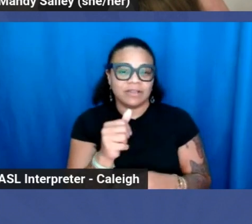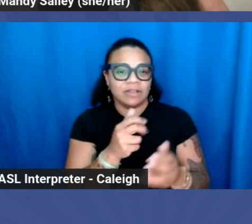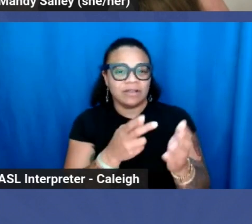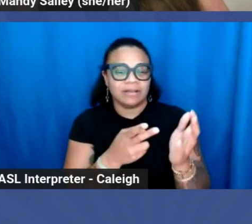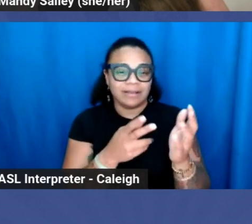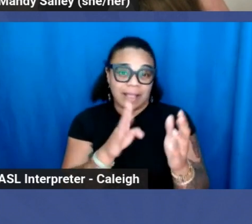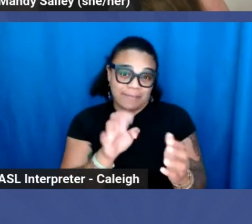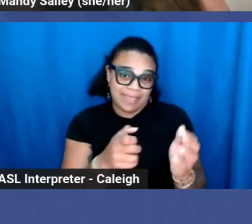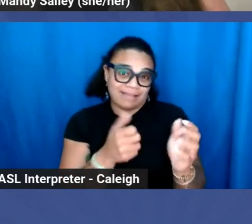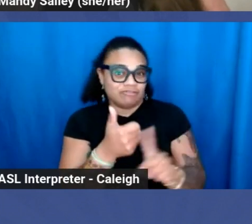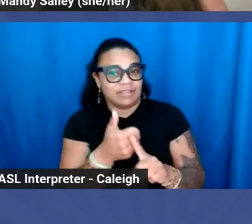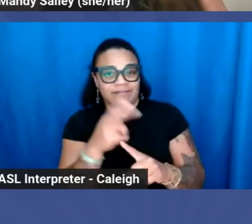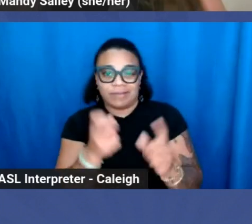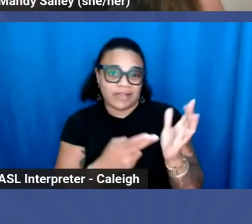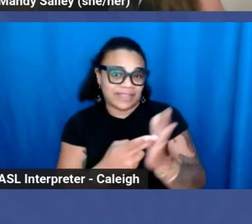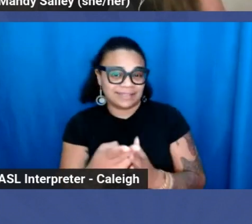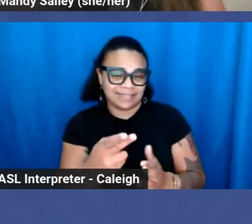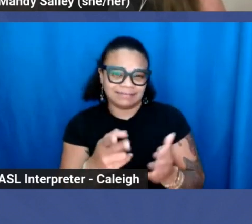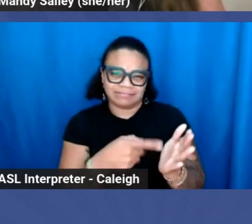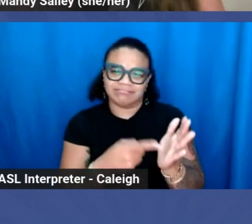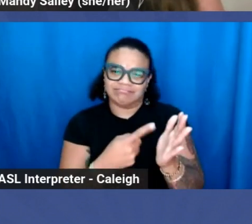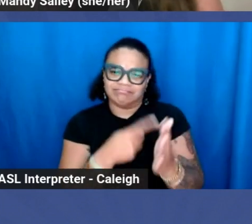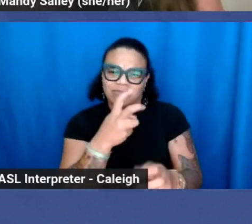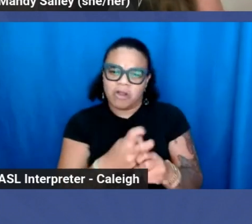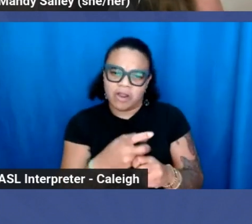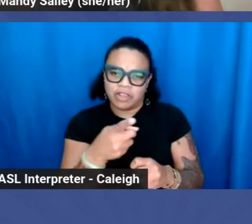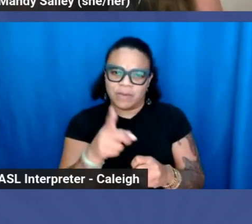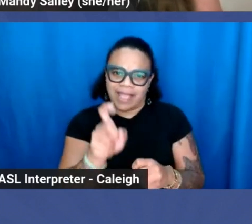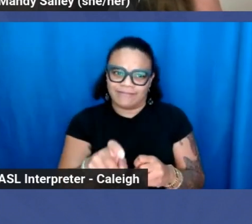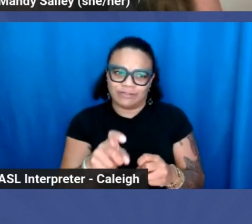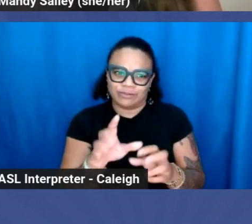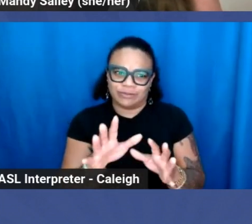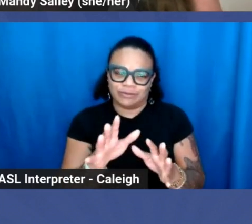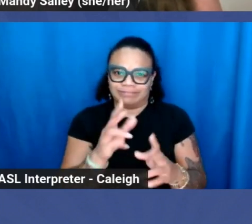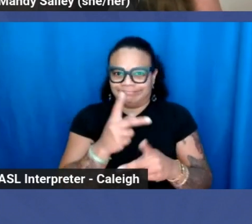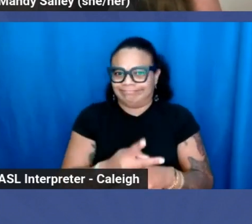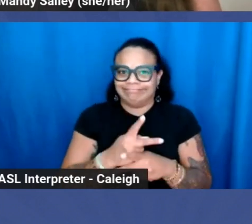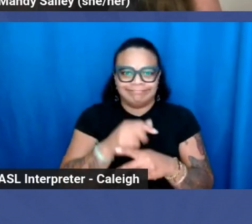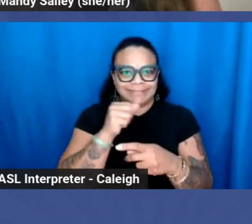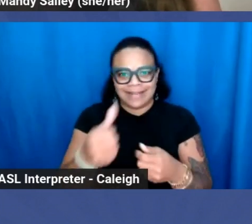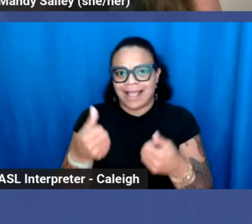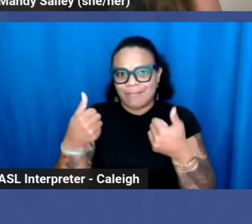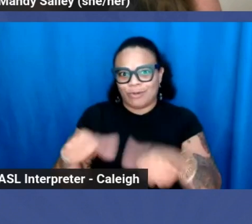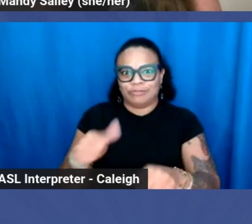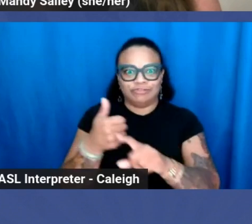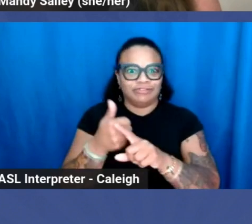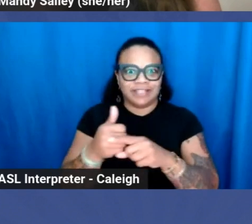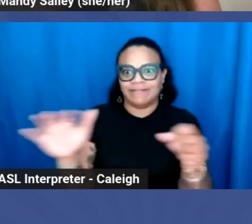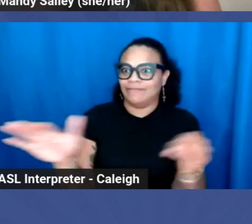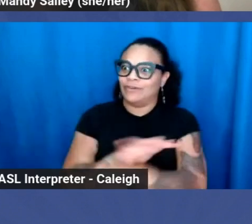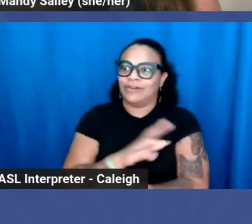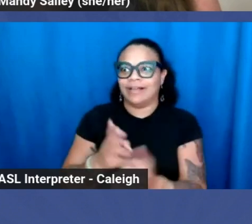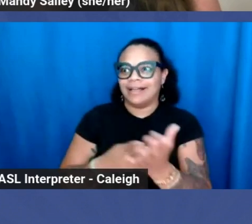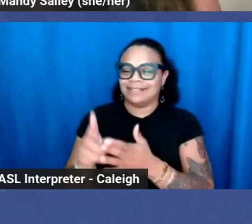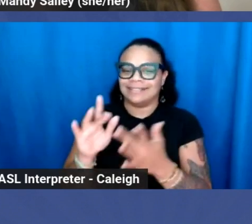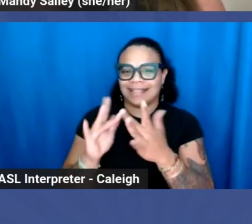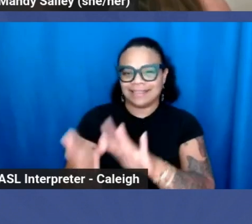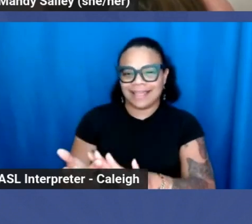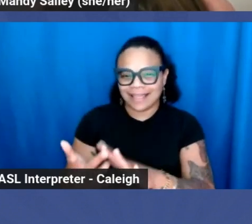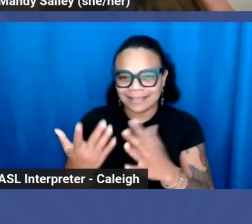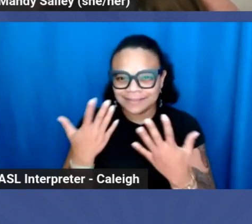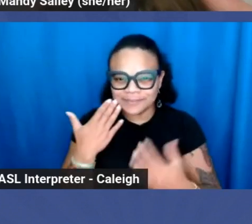and also just like loaded sometimes. You don't want to put yourself online. Like, I mean, a lot of the social media is like video also, which is